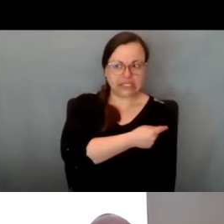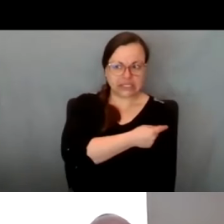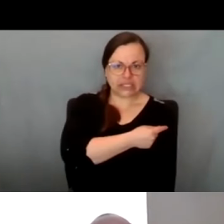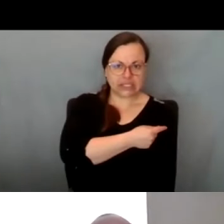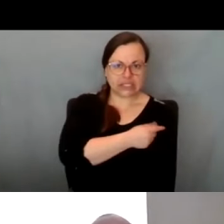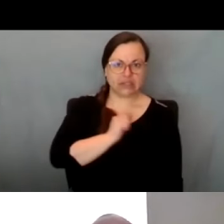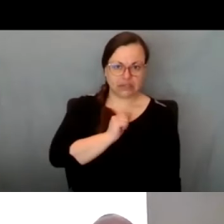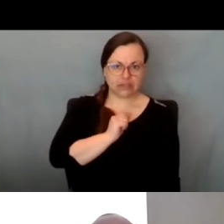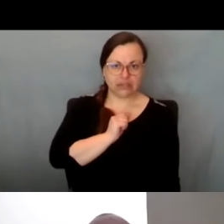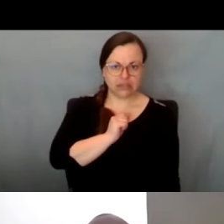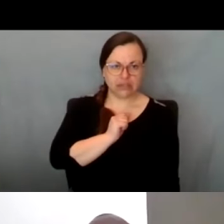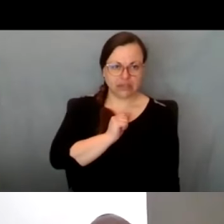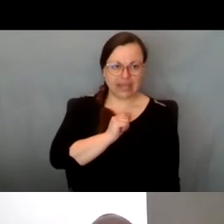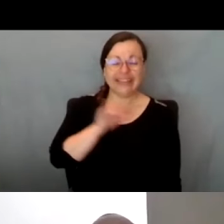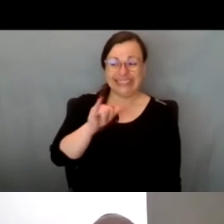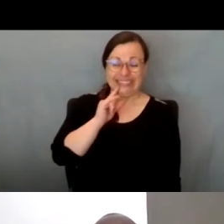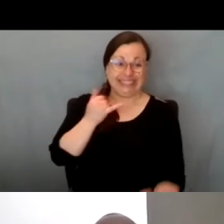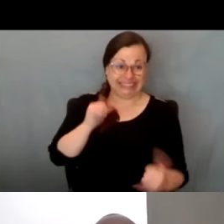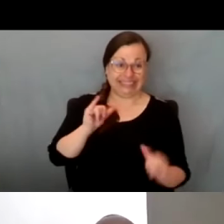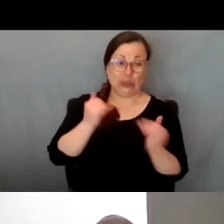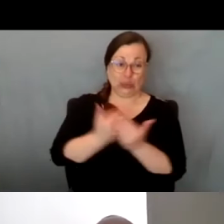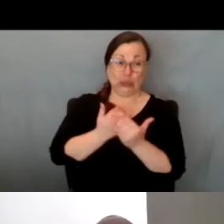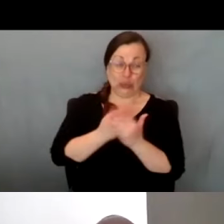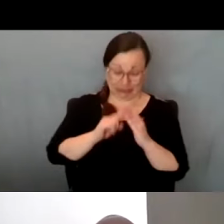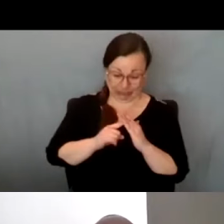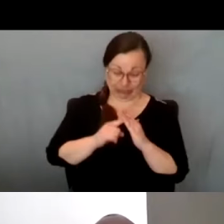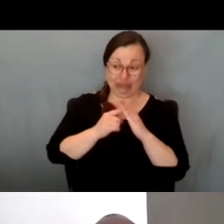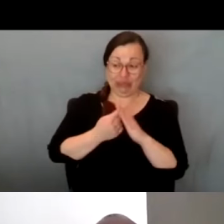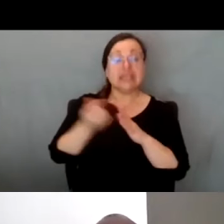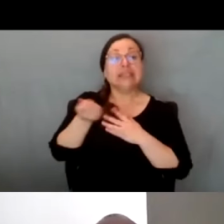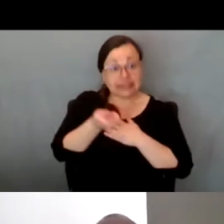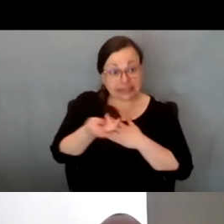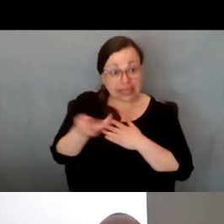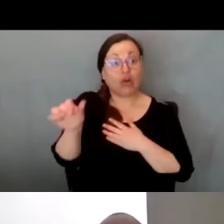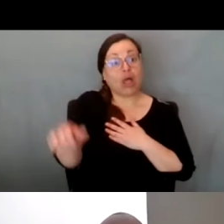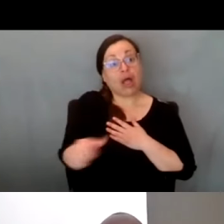preliminary level. Several other countries are trying to